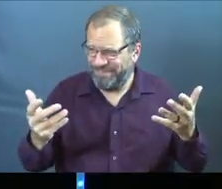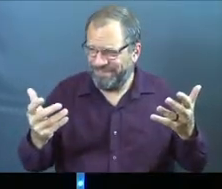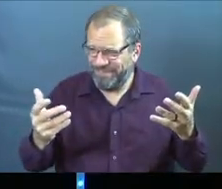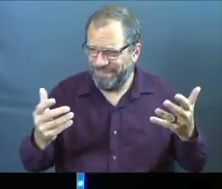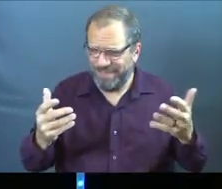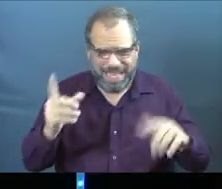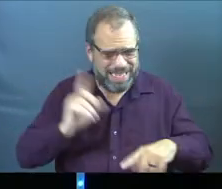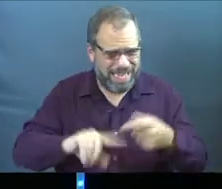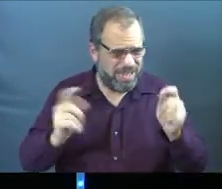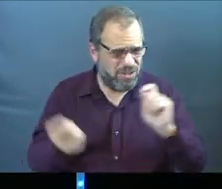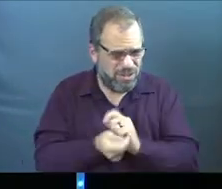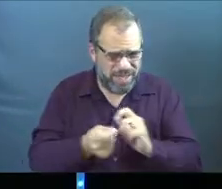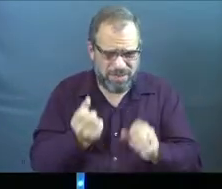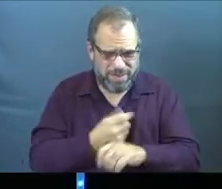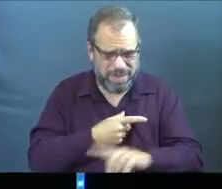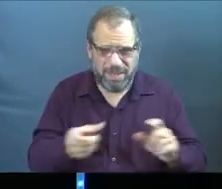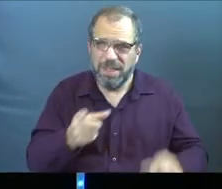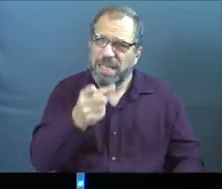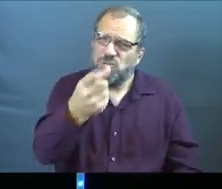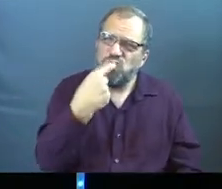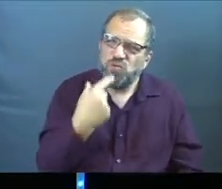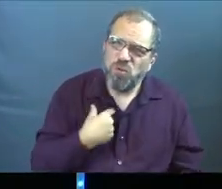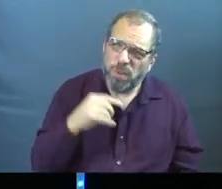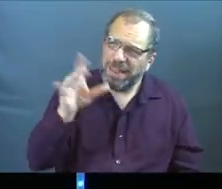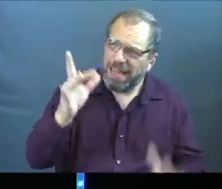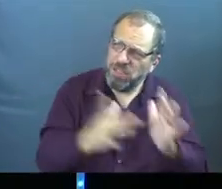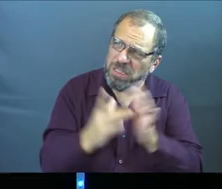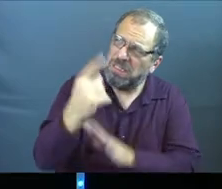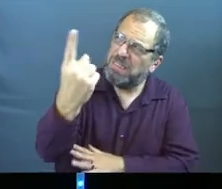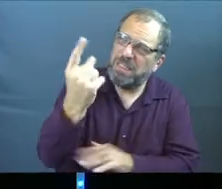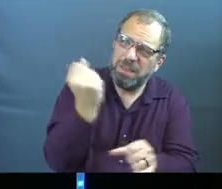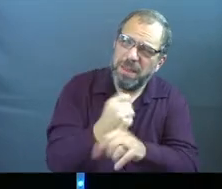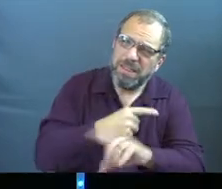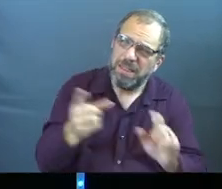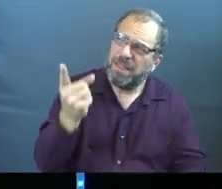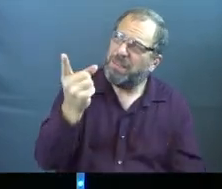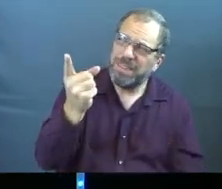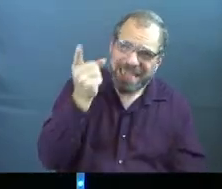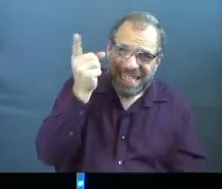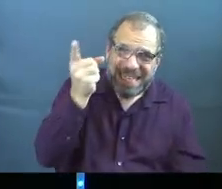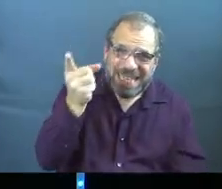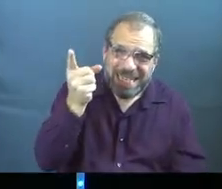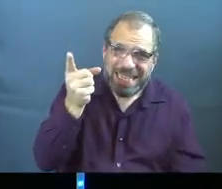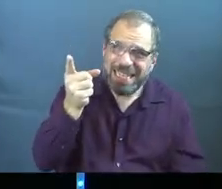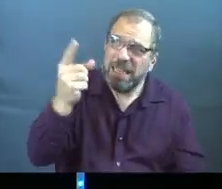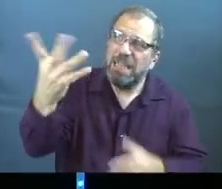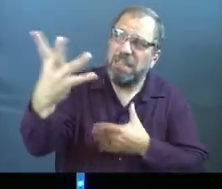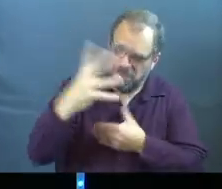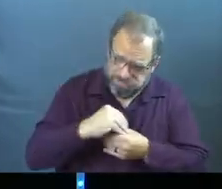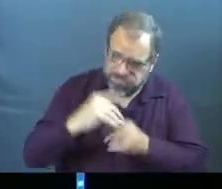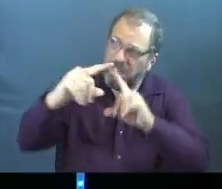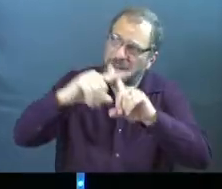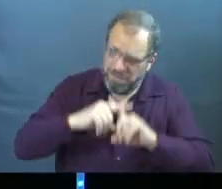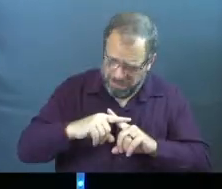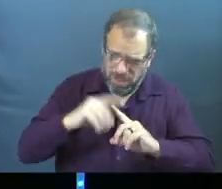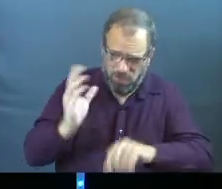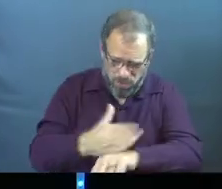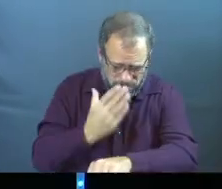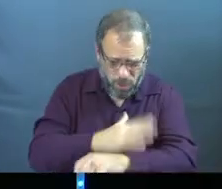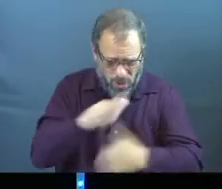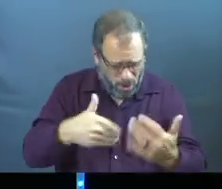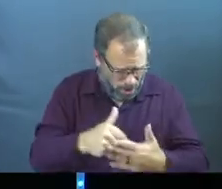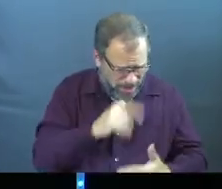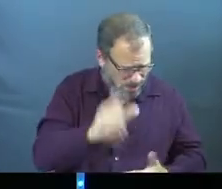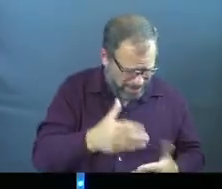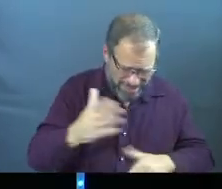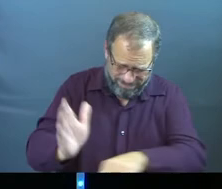difference. And Pastor, you just told me that Jesus is the one who makes the difference. He's the one who comes in and makes us completely restored. He gets rid of the things